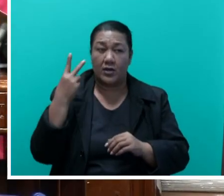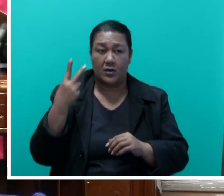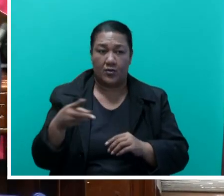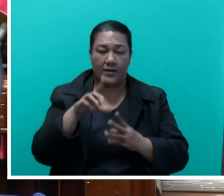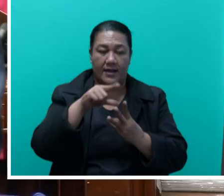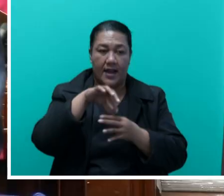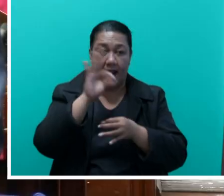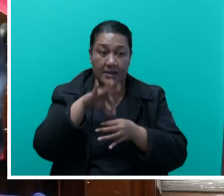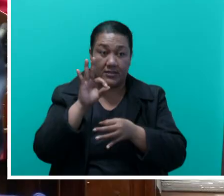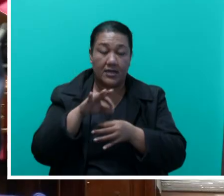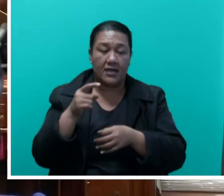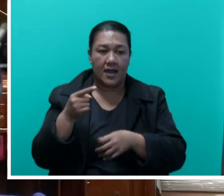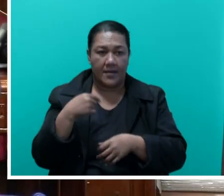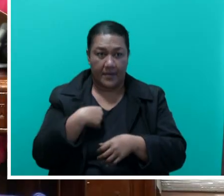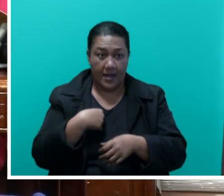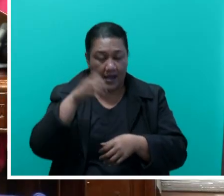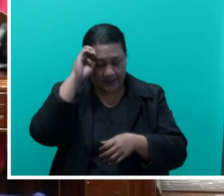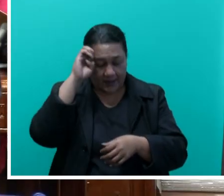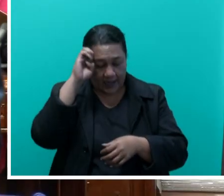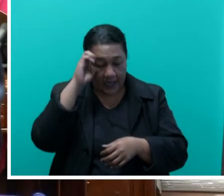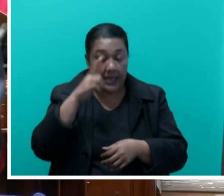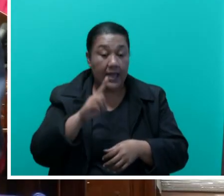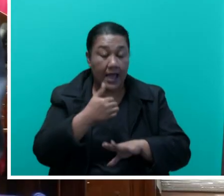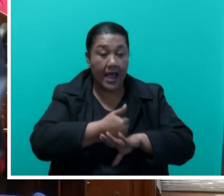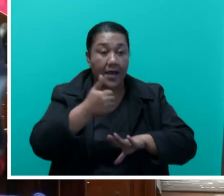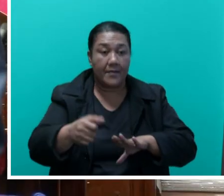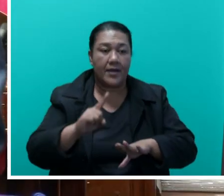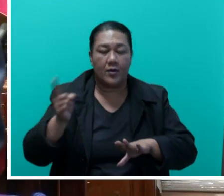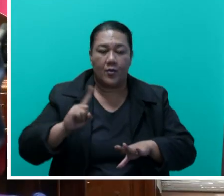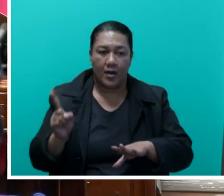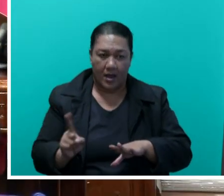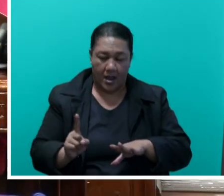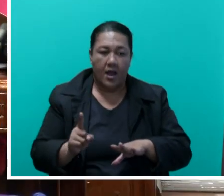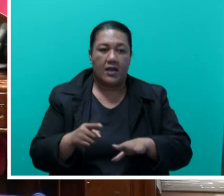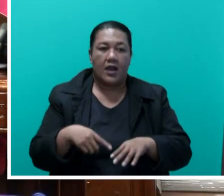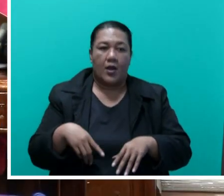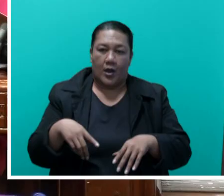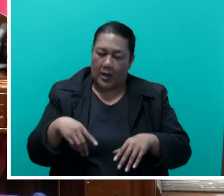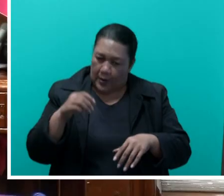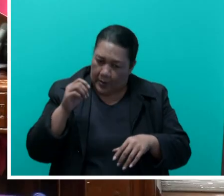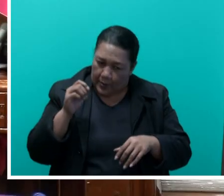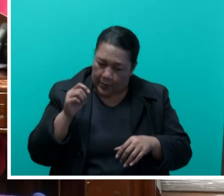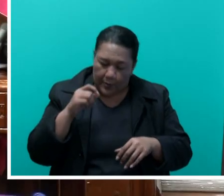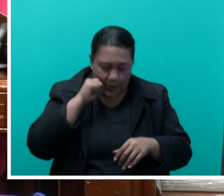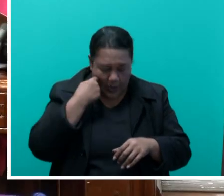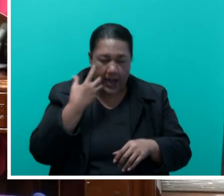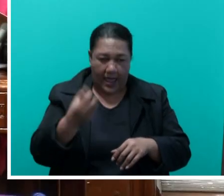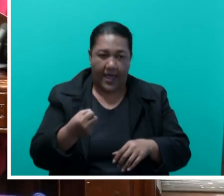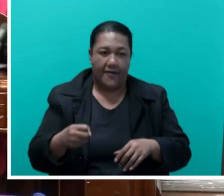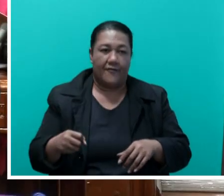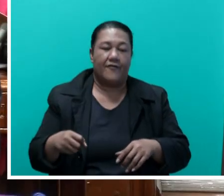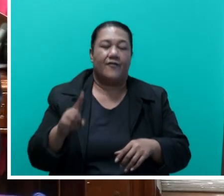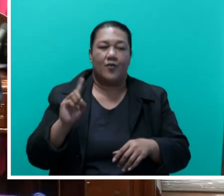I anticipated an incoming government would face enormous difficulties and challenges loaded with